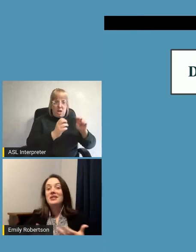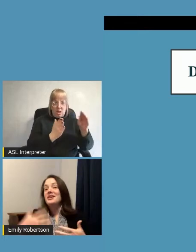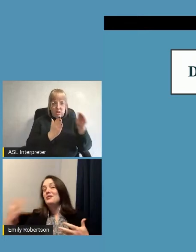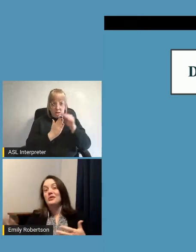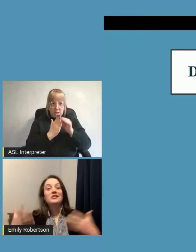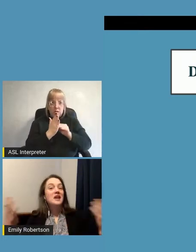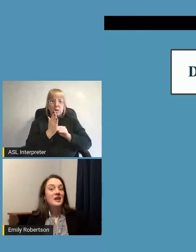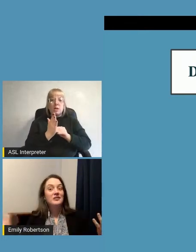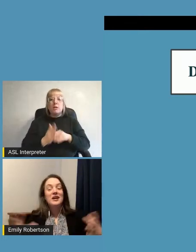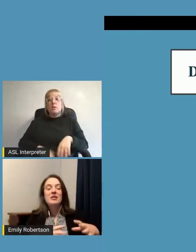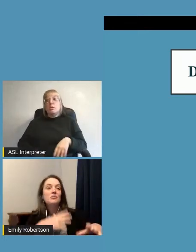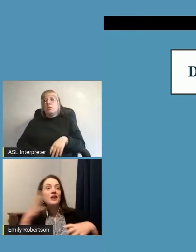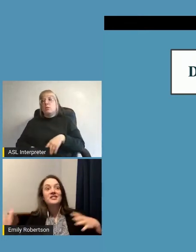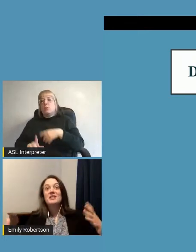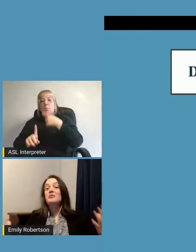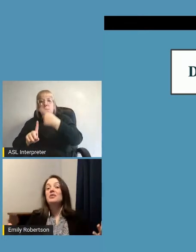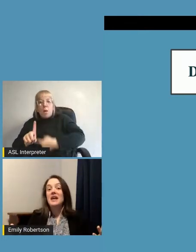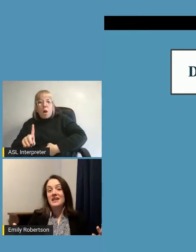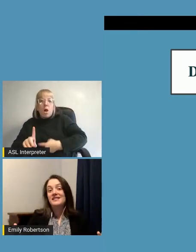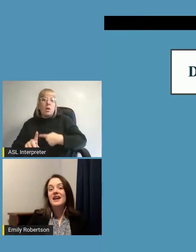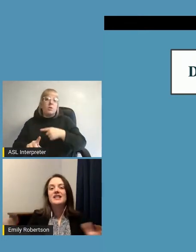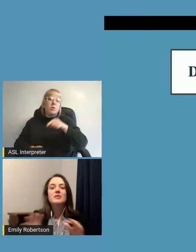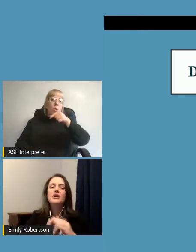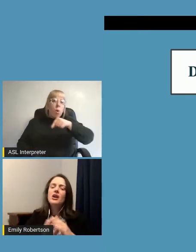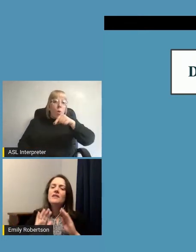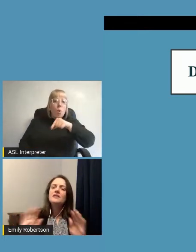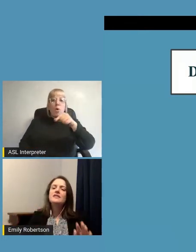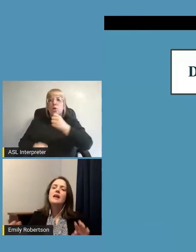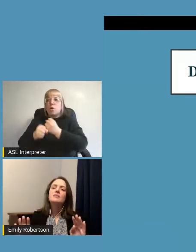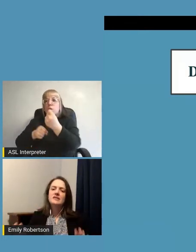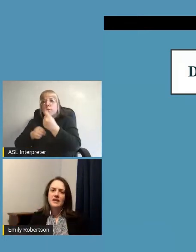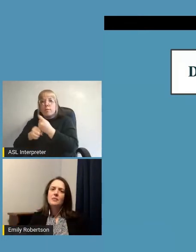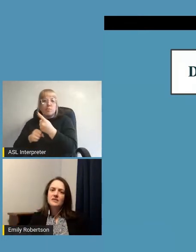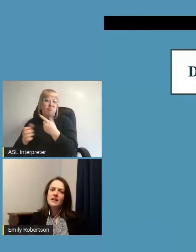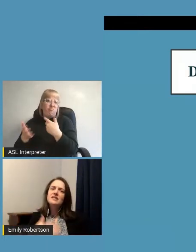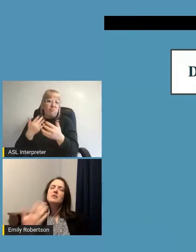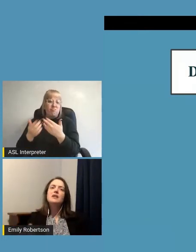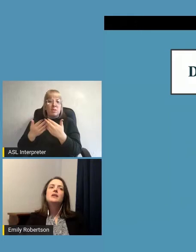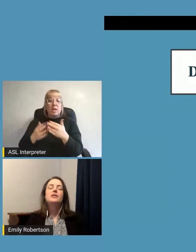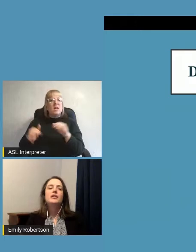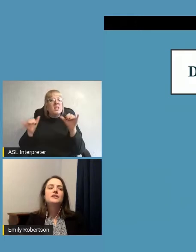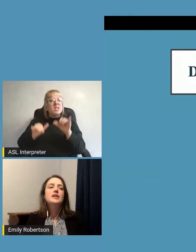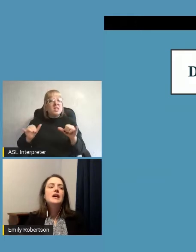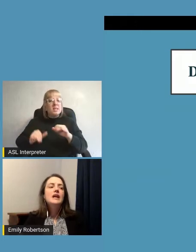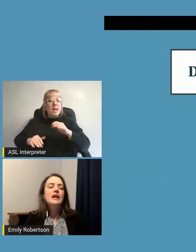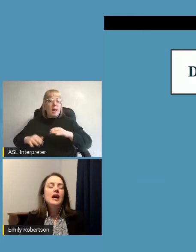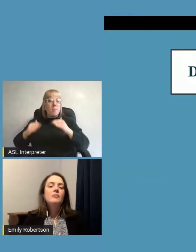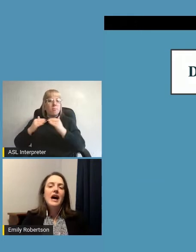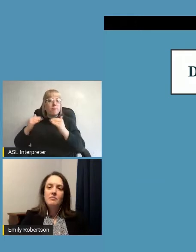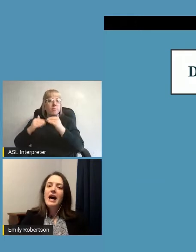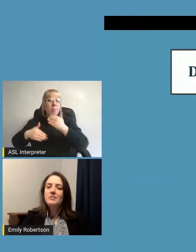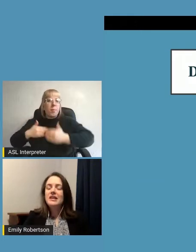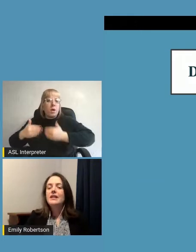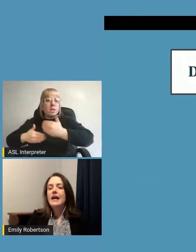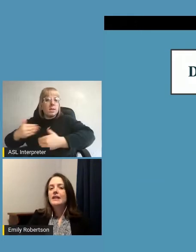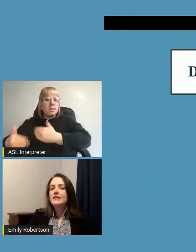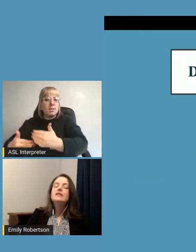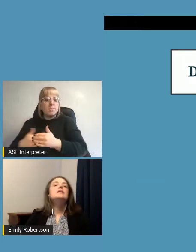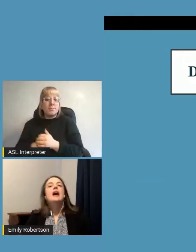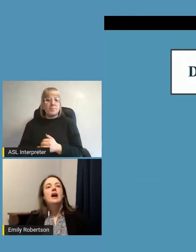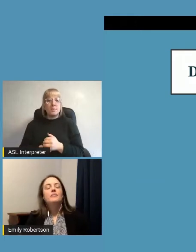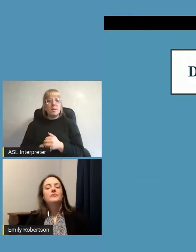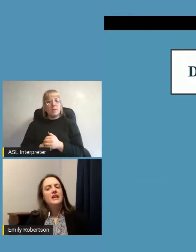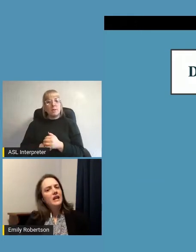weekly, monthly, quarterly, annually. I mean, the projects can be really any size, but they all have the same steps. And that's something that I learned at Babson,